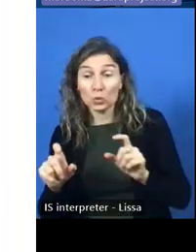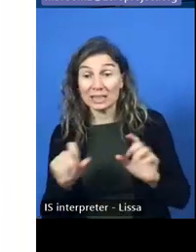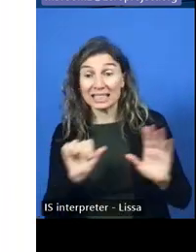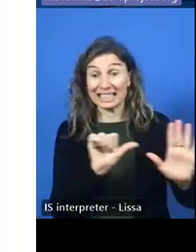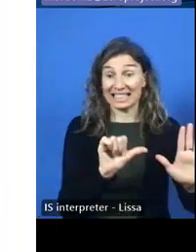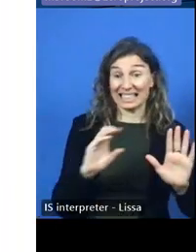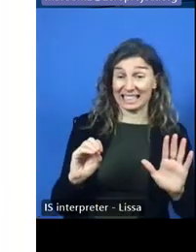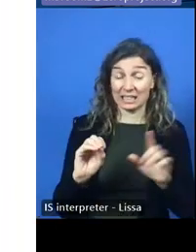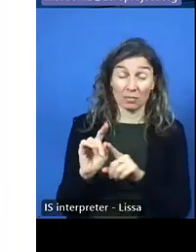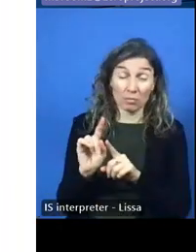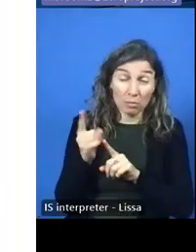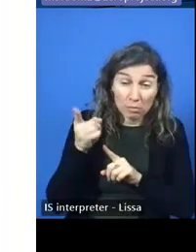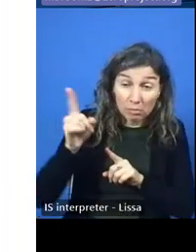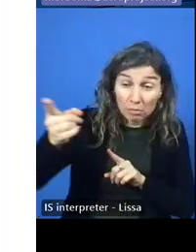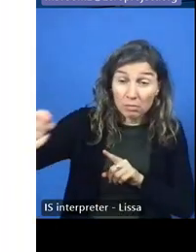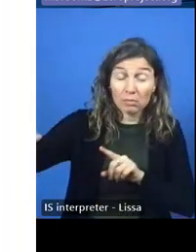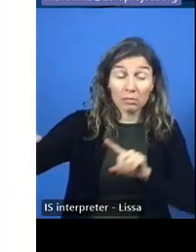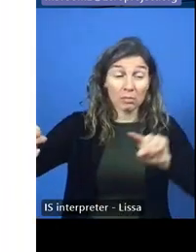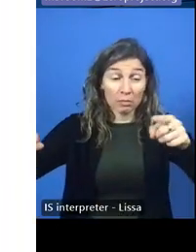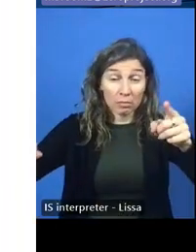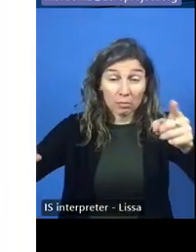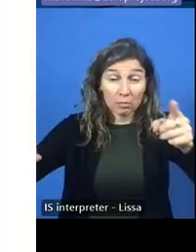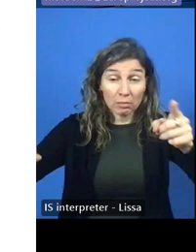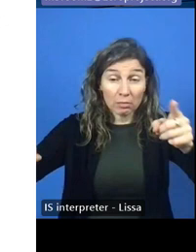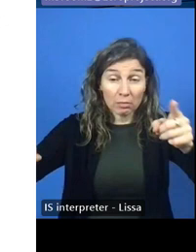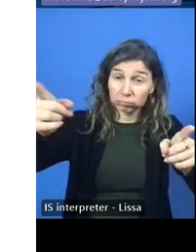very remote zones in the Peruvian Amazonian.